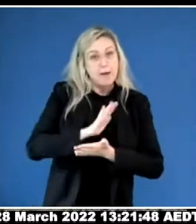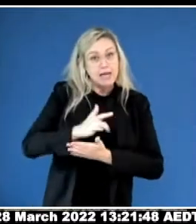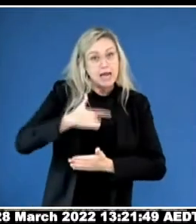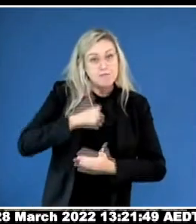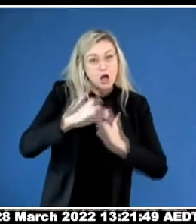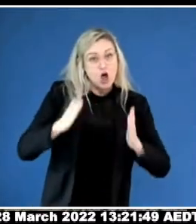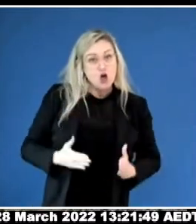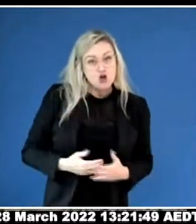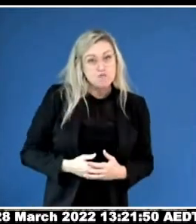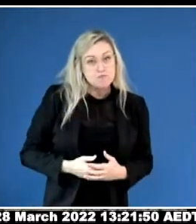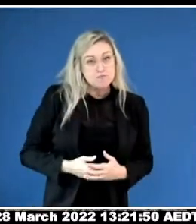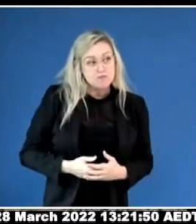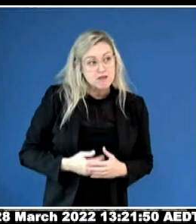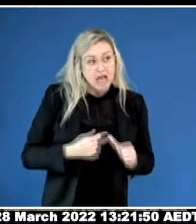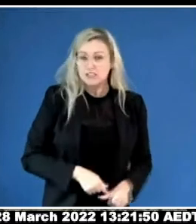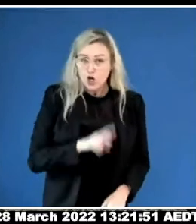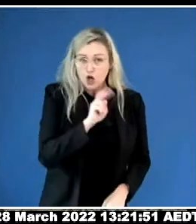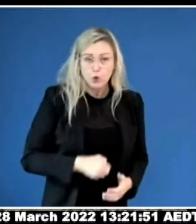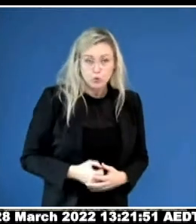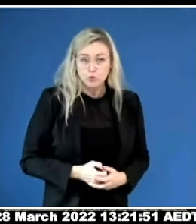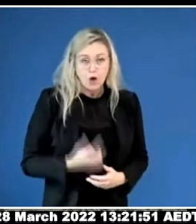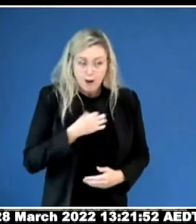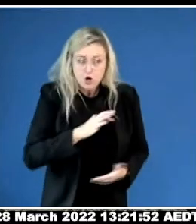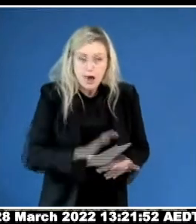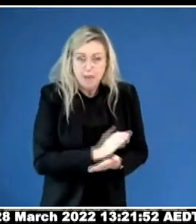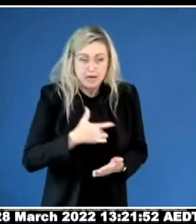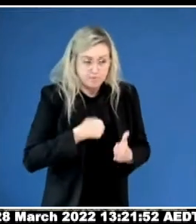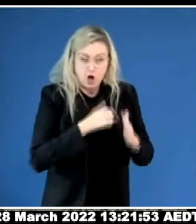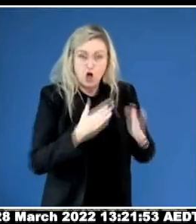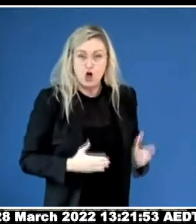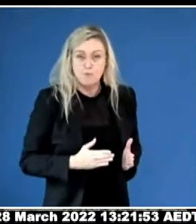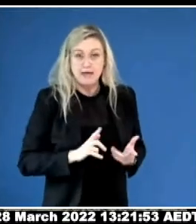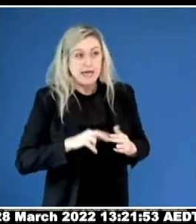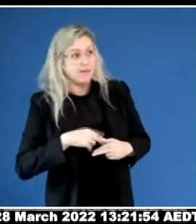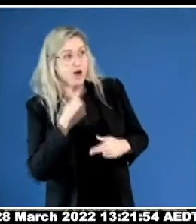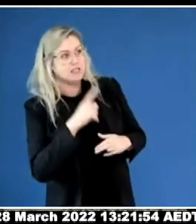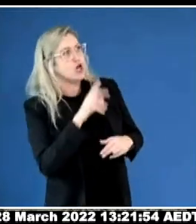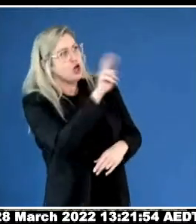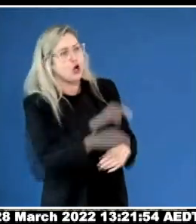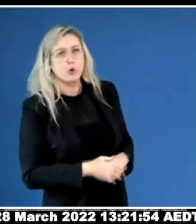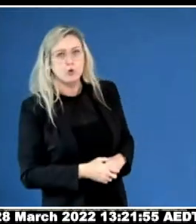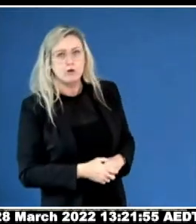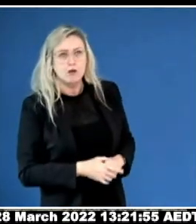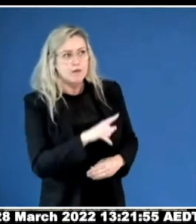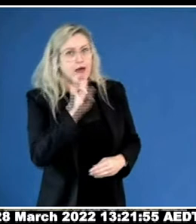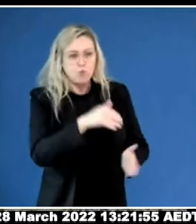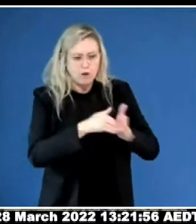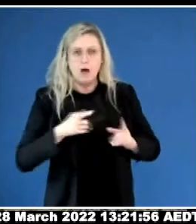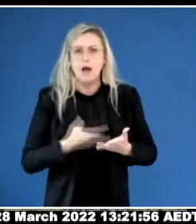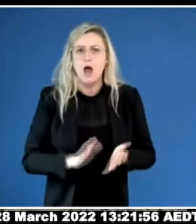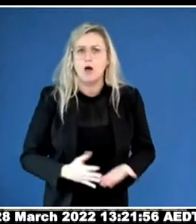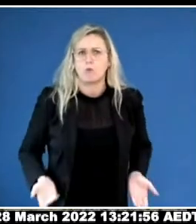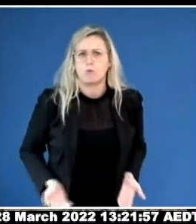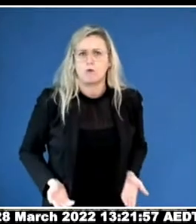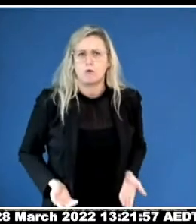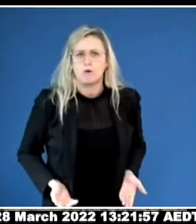my home. And what would they do if I did say I wasn't happy? What would they do if I said I wasn't safe? I think the NDIS is